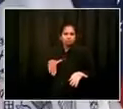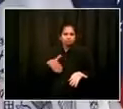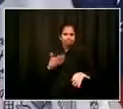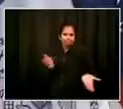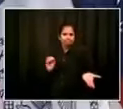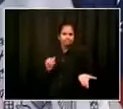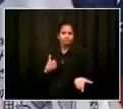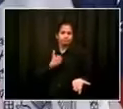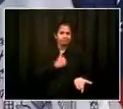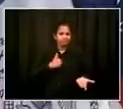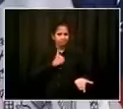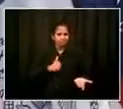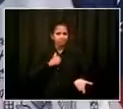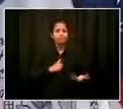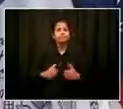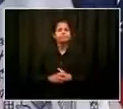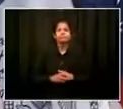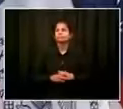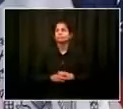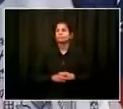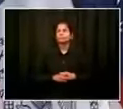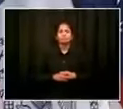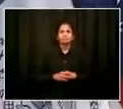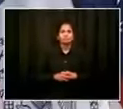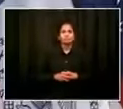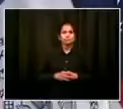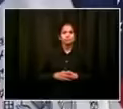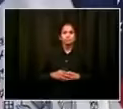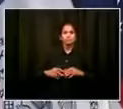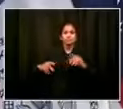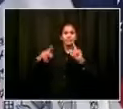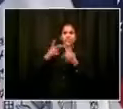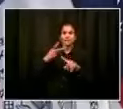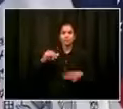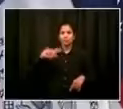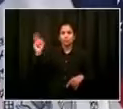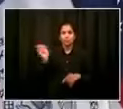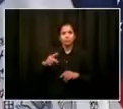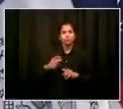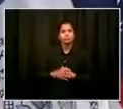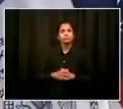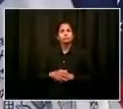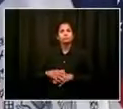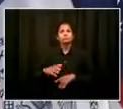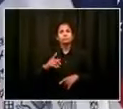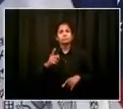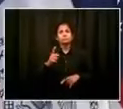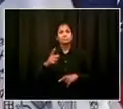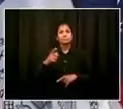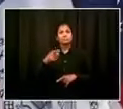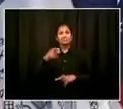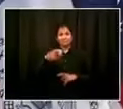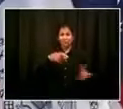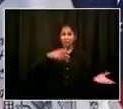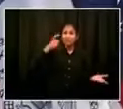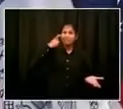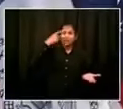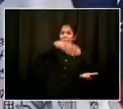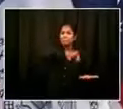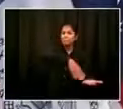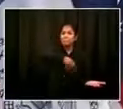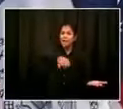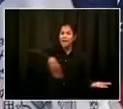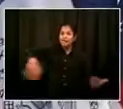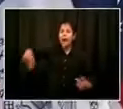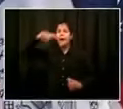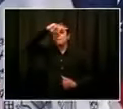your plan is for other groups that now want to paint their own messages on city streets. Are you planning to outright deny every group that applies to do so, since